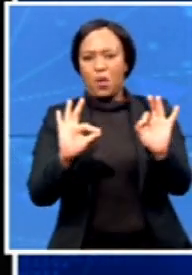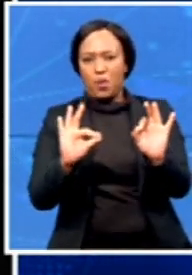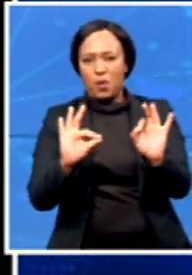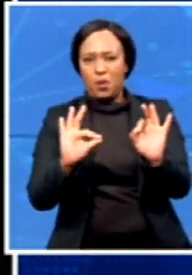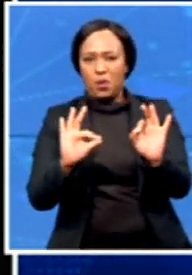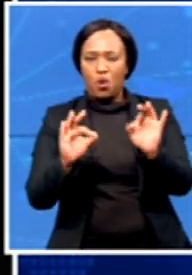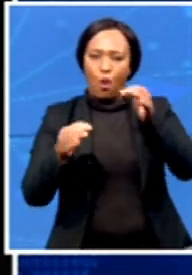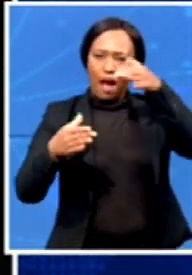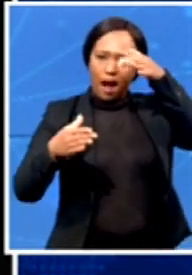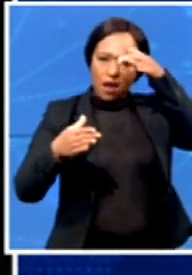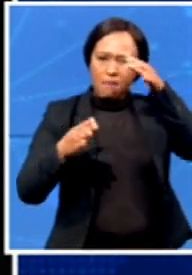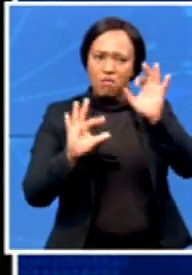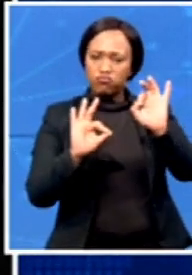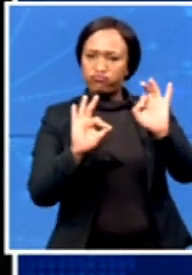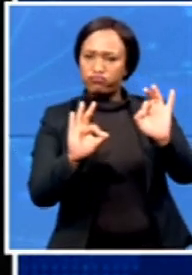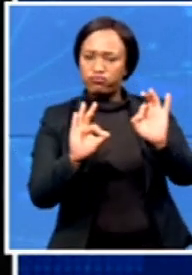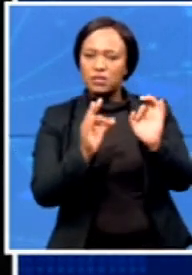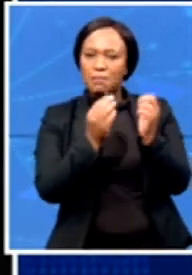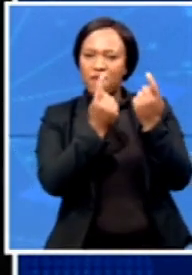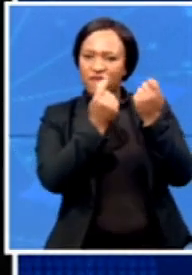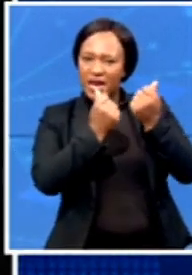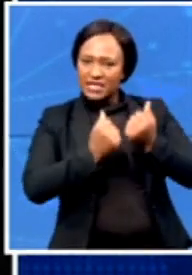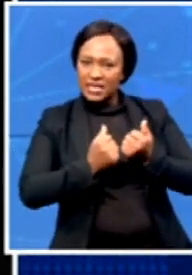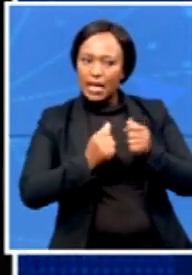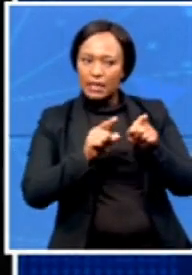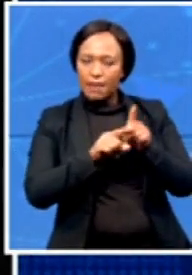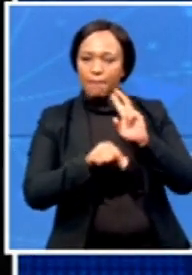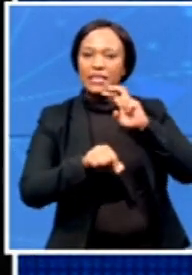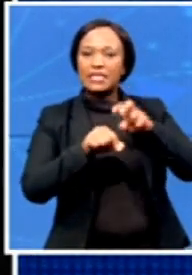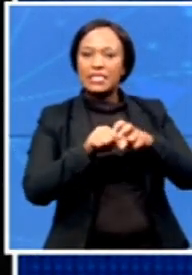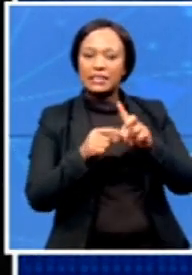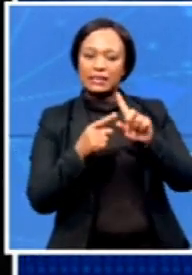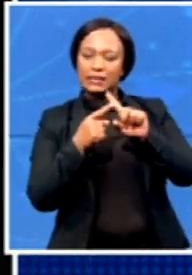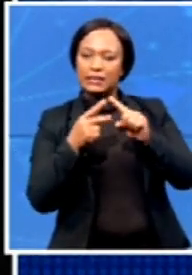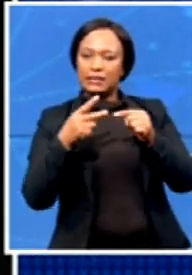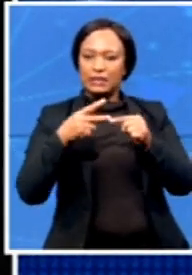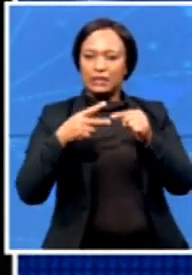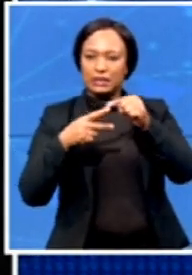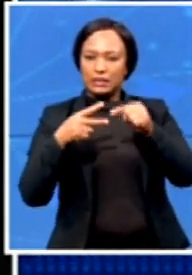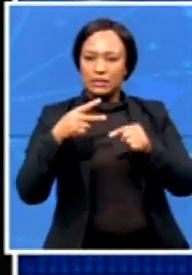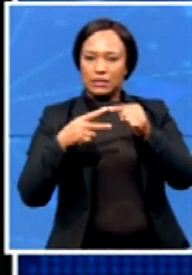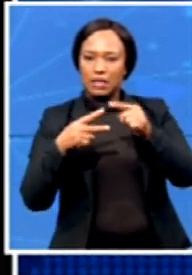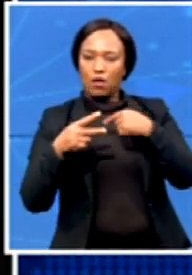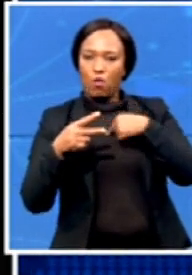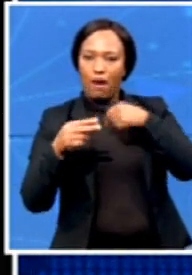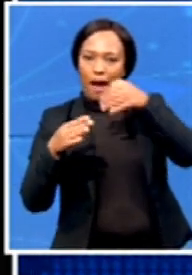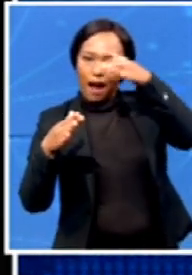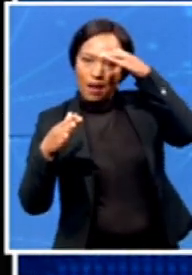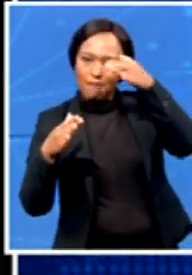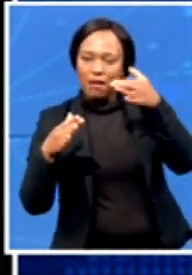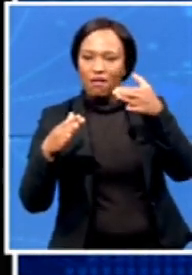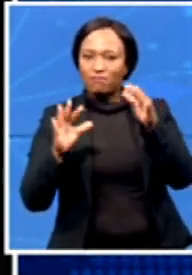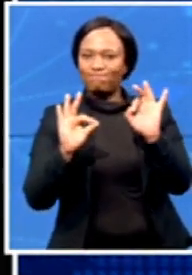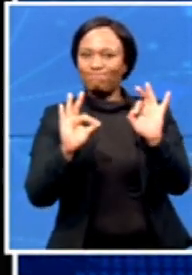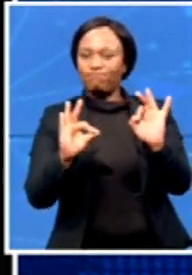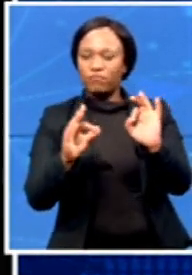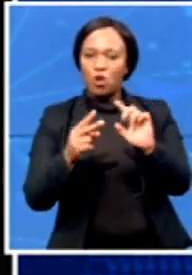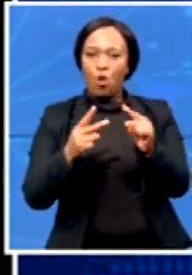financial need. So that is a function of the university executive to decide on,